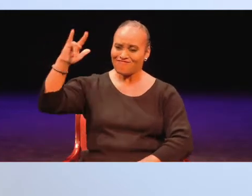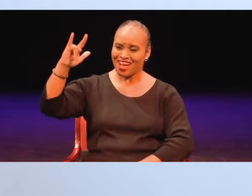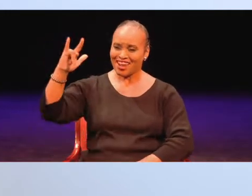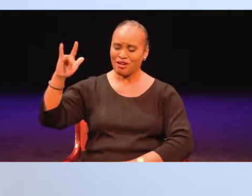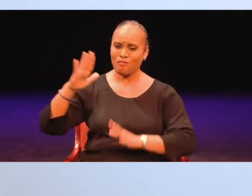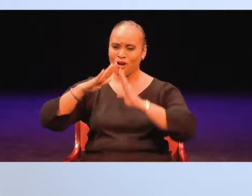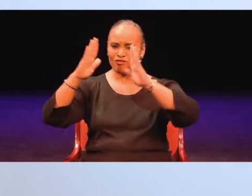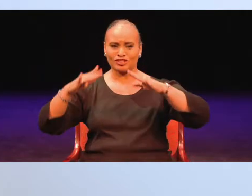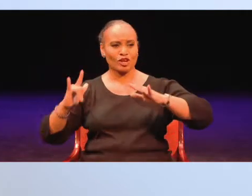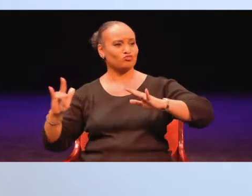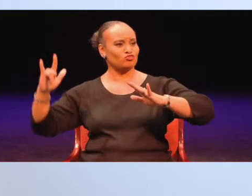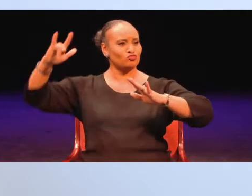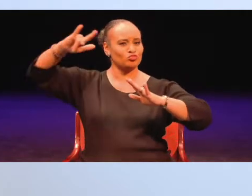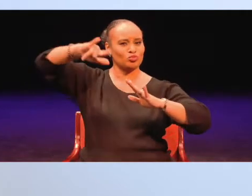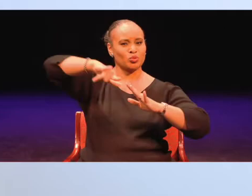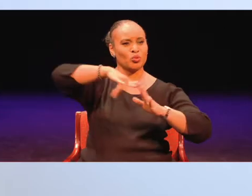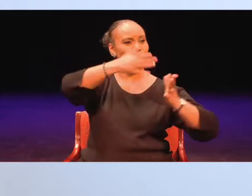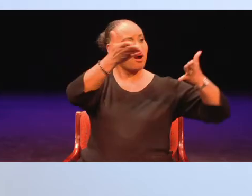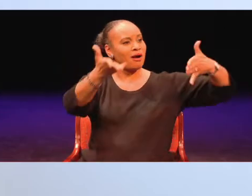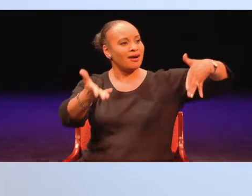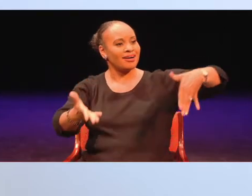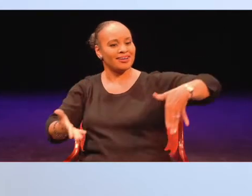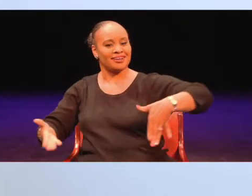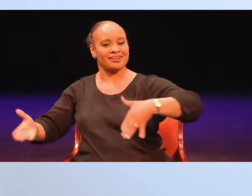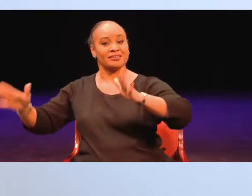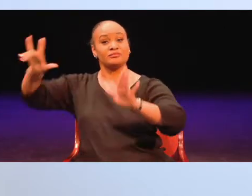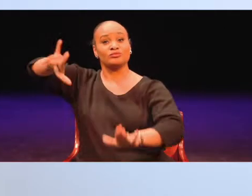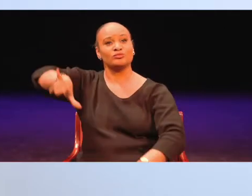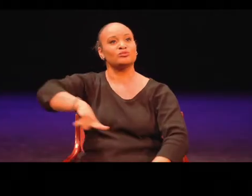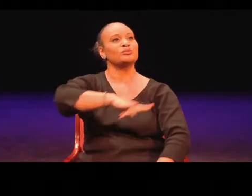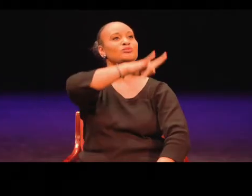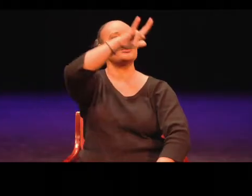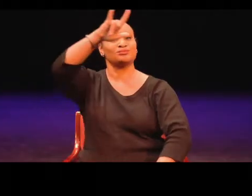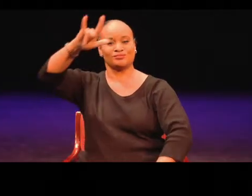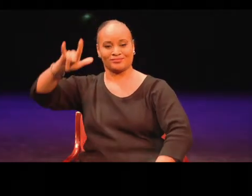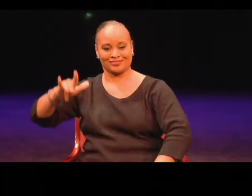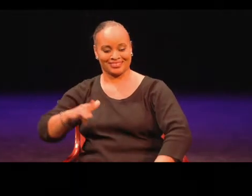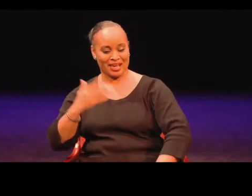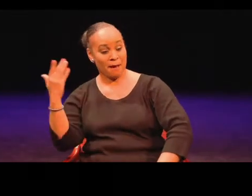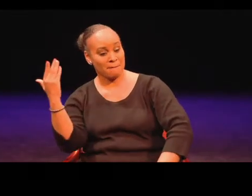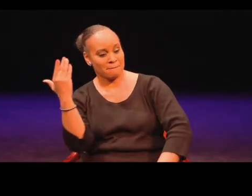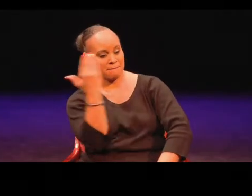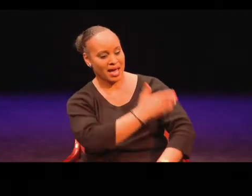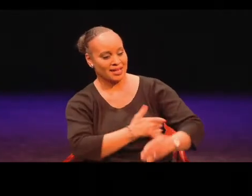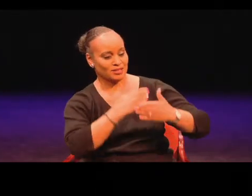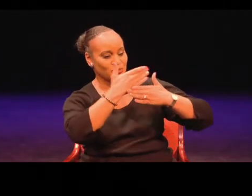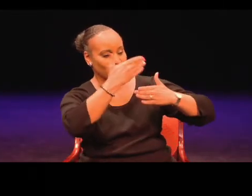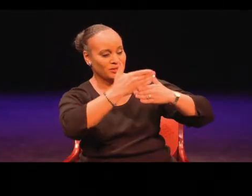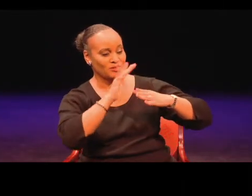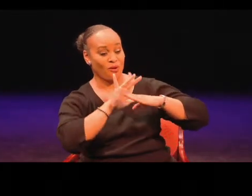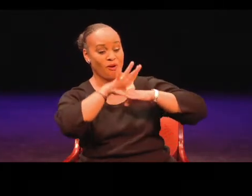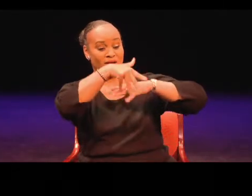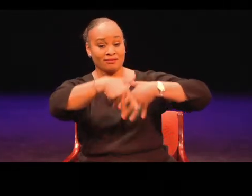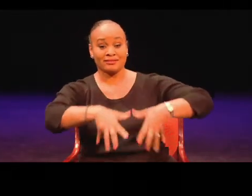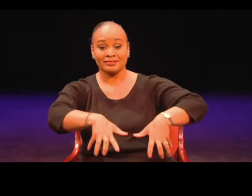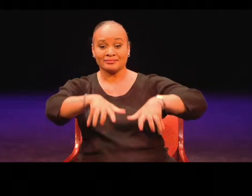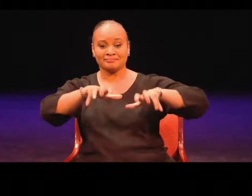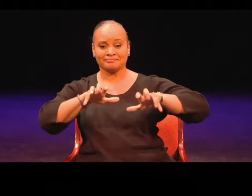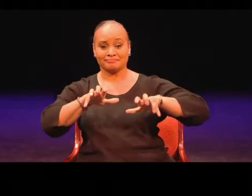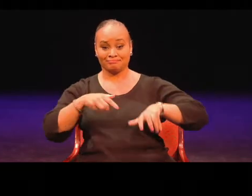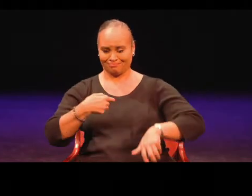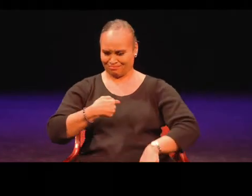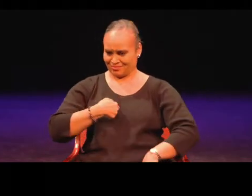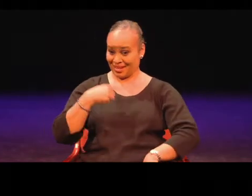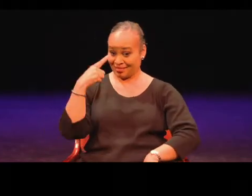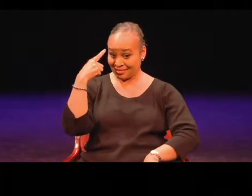rooftops. He is swooping and diving, looping past people's windows over the crowd. I don't think